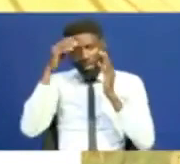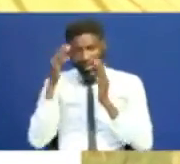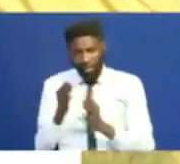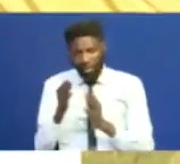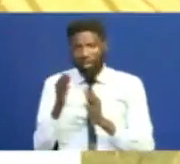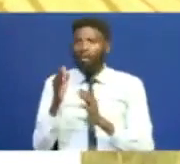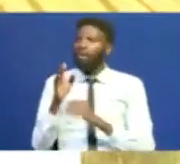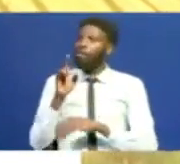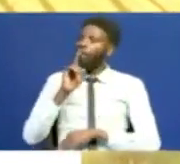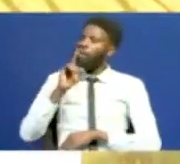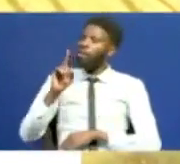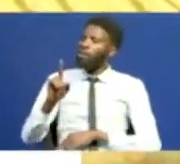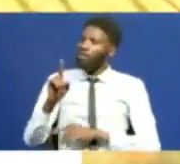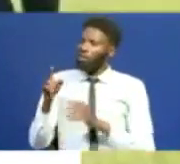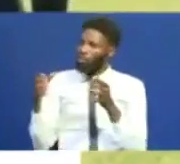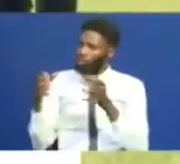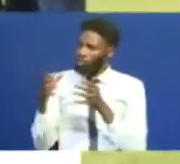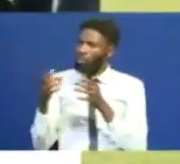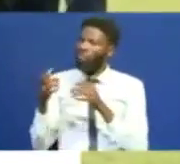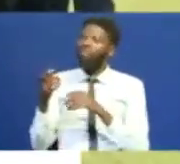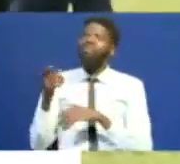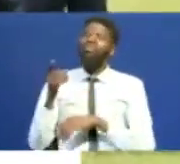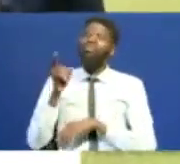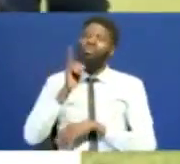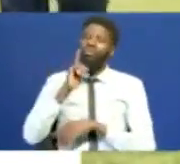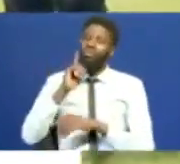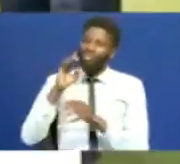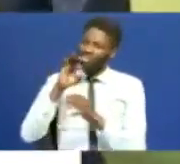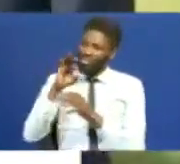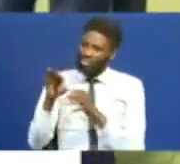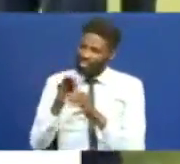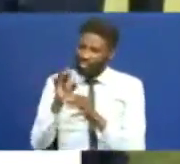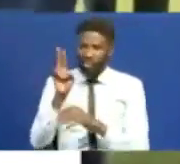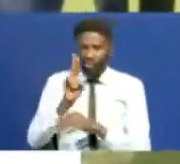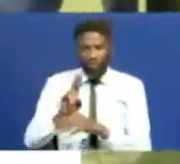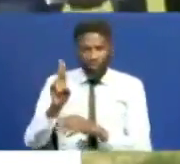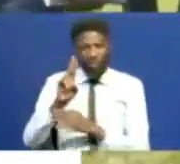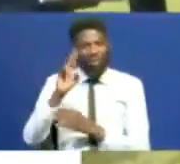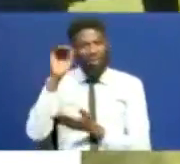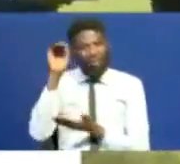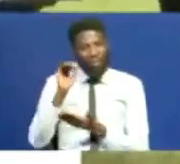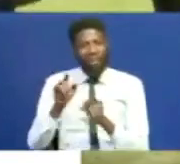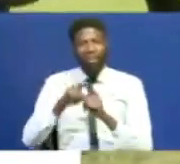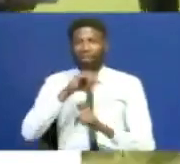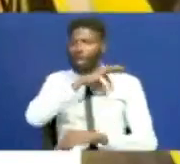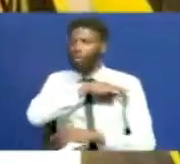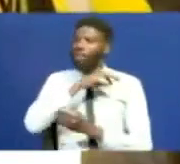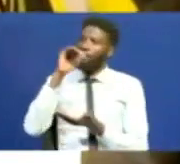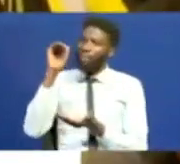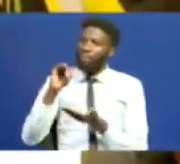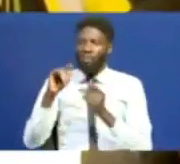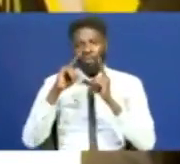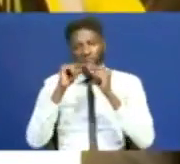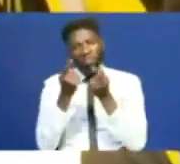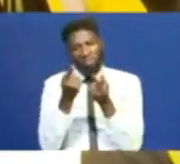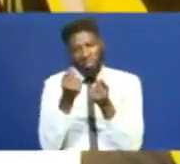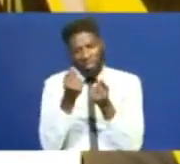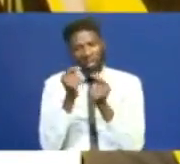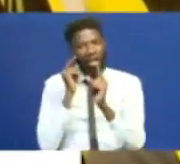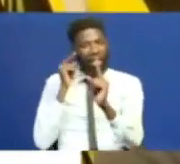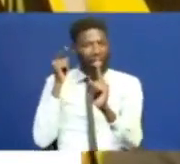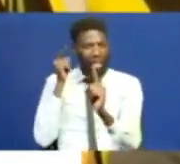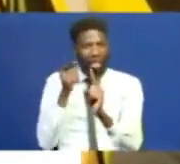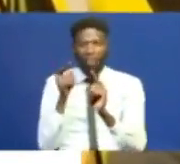reduce daily tea consumption and lunch allowances for officers within the county, directing that the money is channeled to an